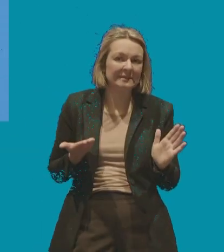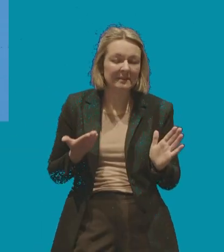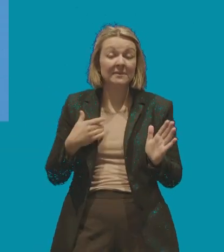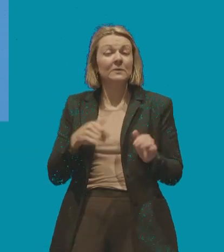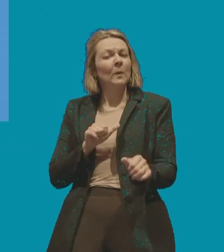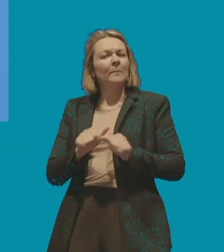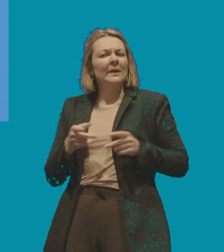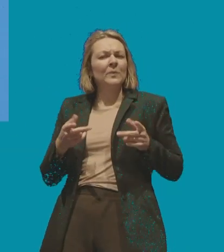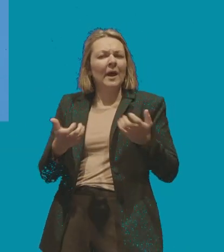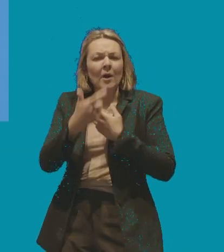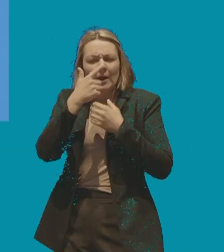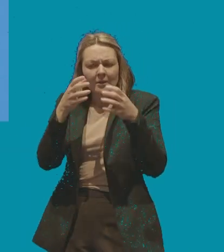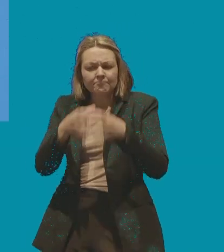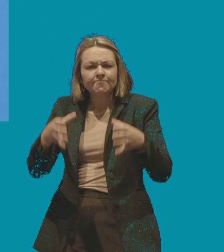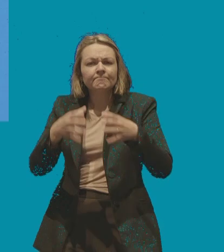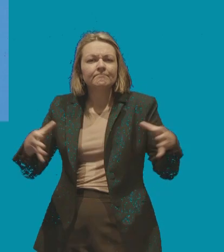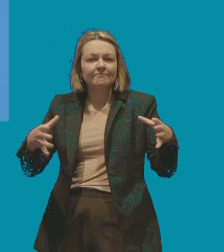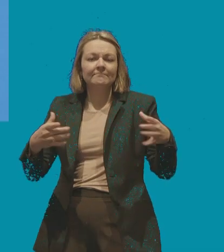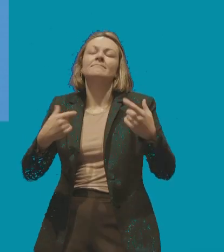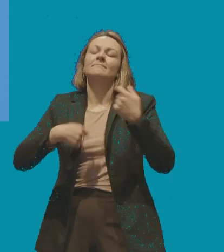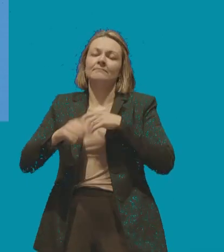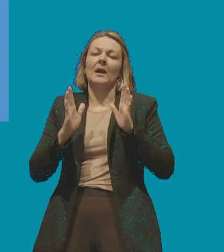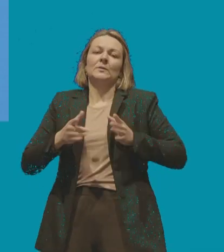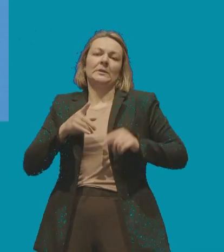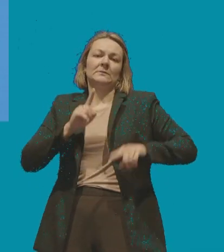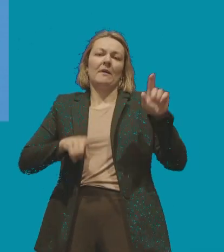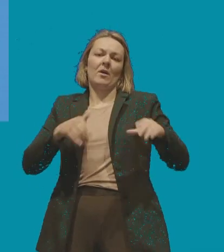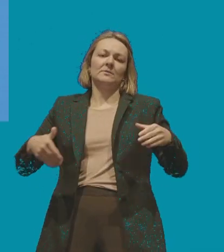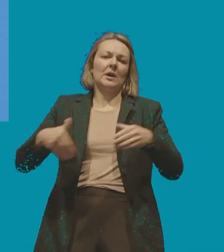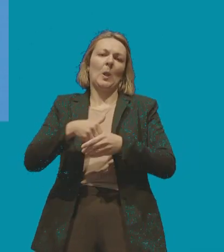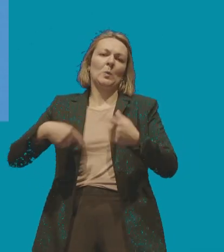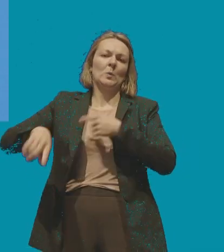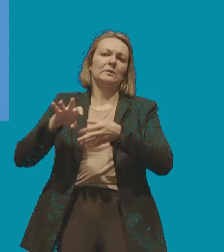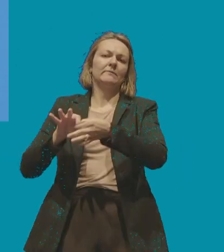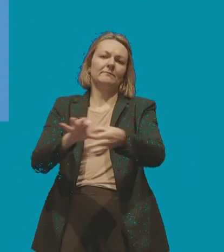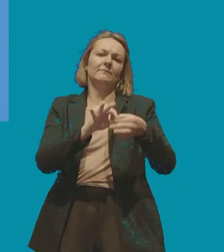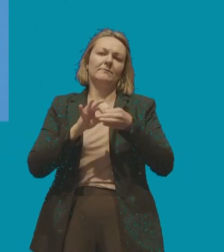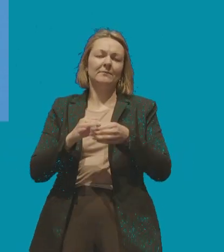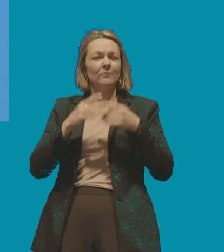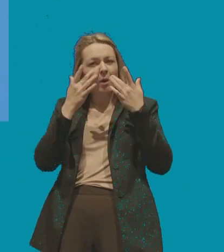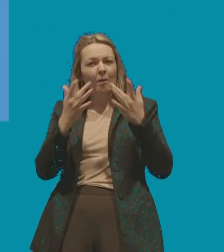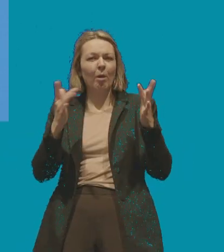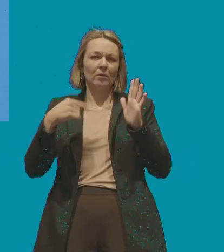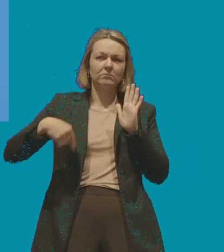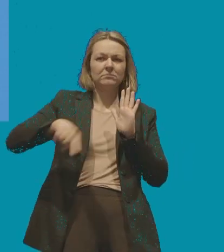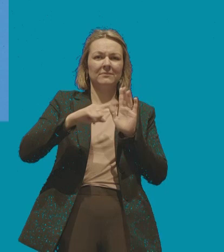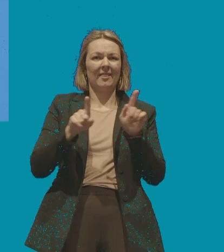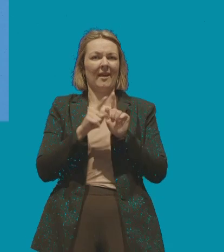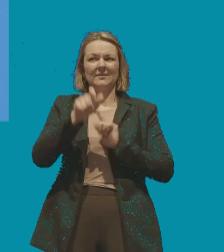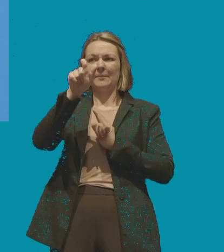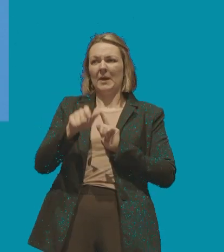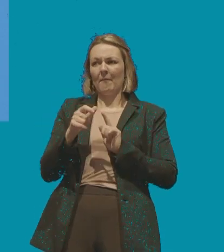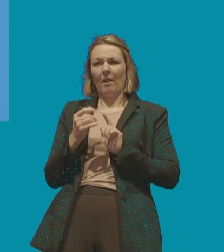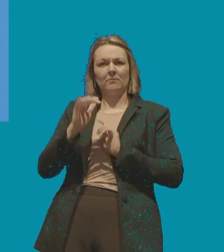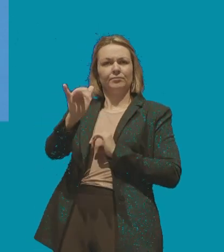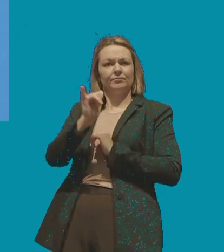grow, the only way that we can grow, is by being more diverse and more inclusive, so we look, sound and feel like the people that we